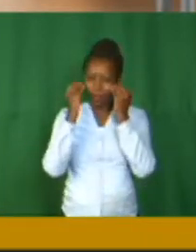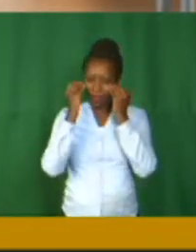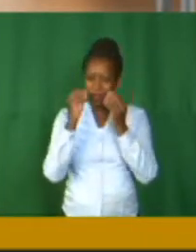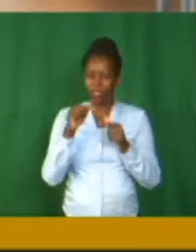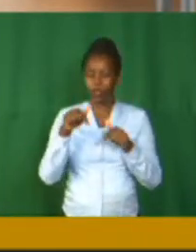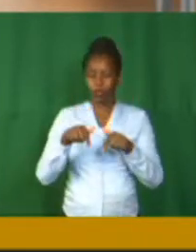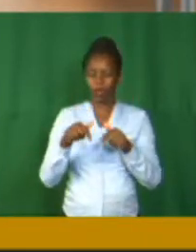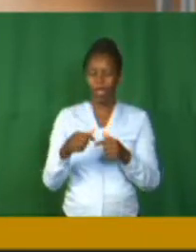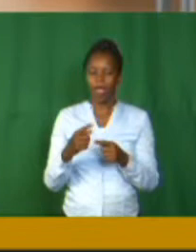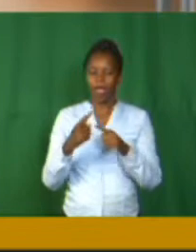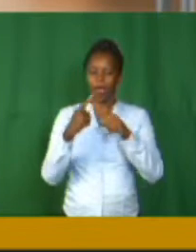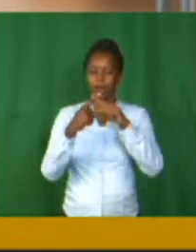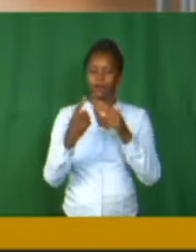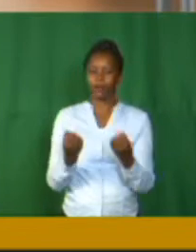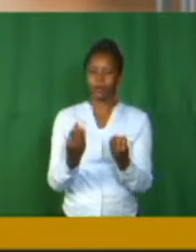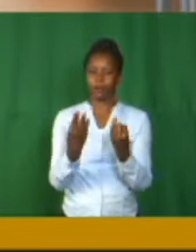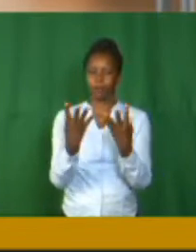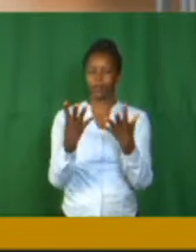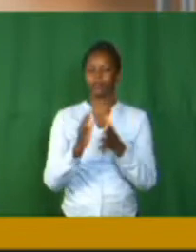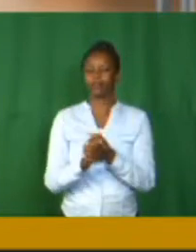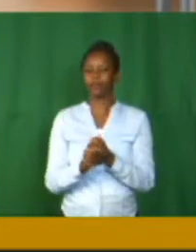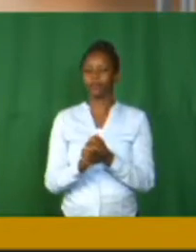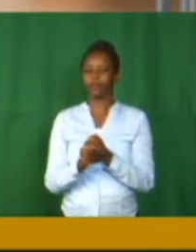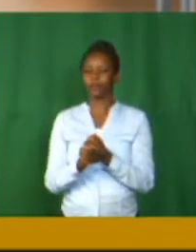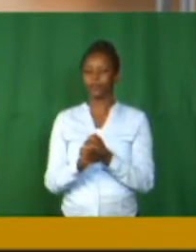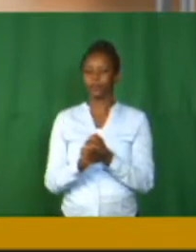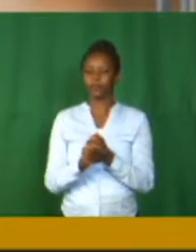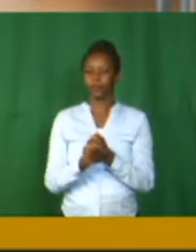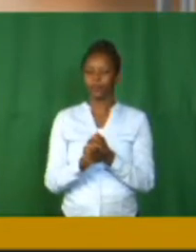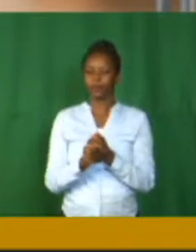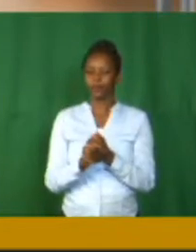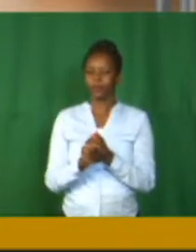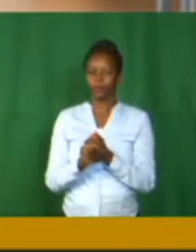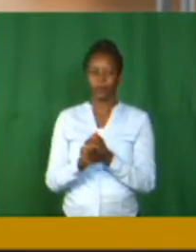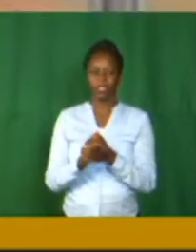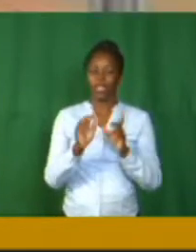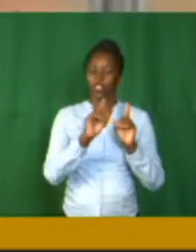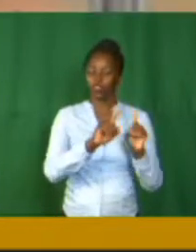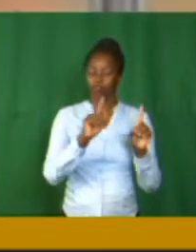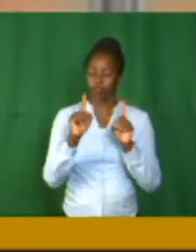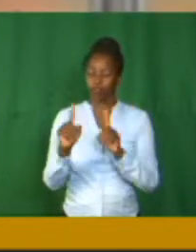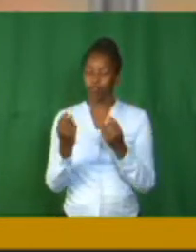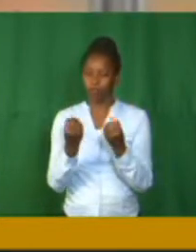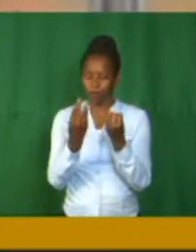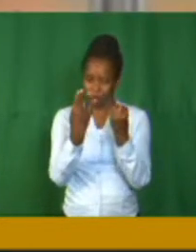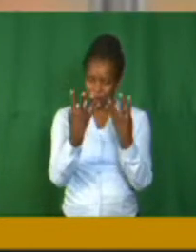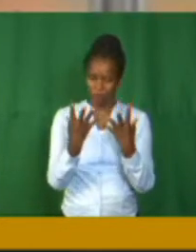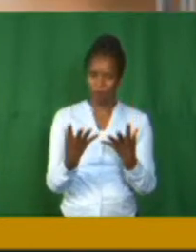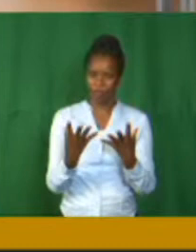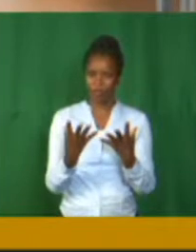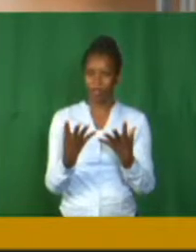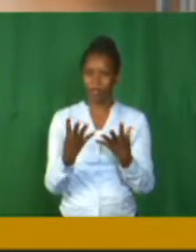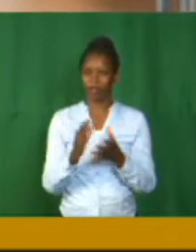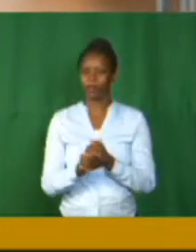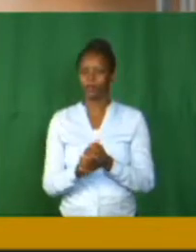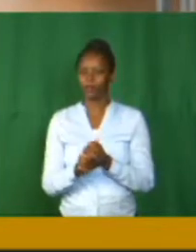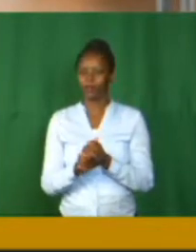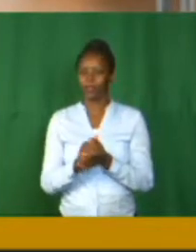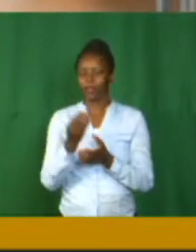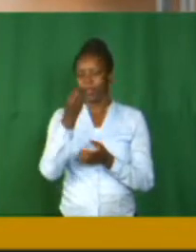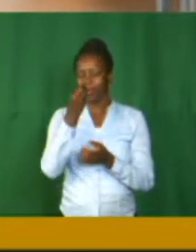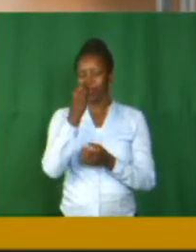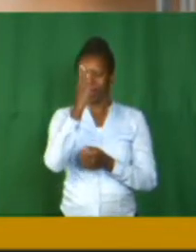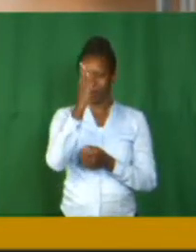Additional Mathematics, and joining me in the studio is the teacher for the Additional Mathematics lesson, Mr. Stembiso